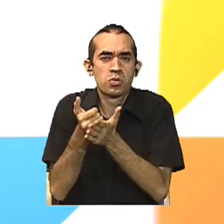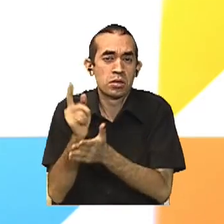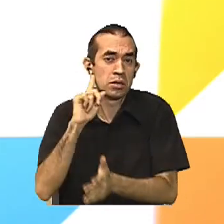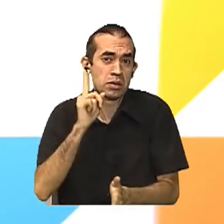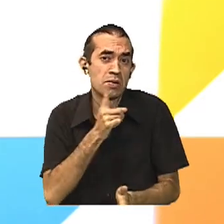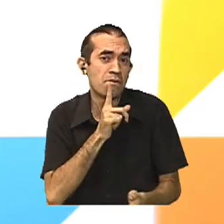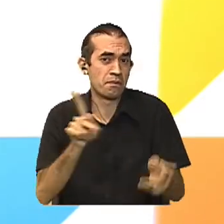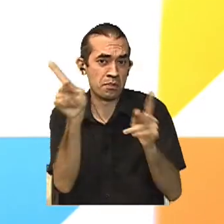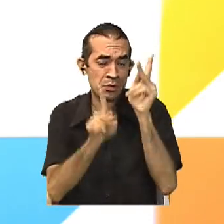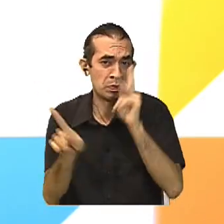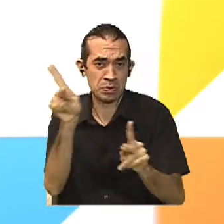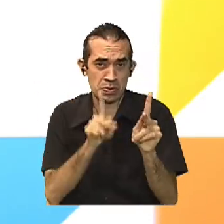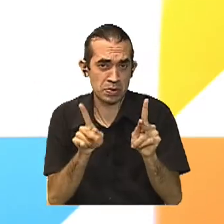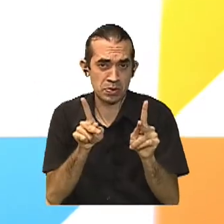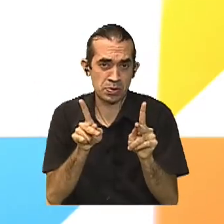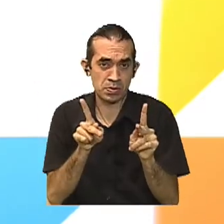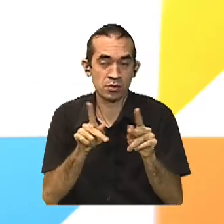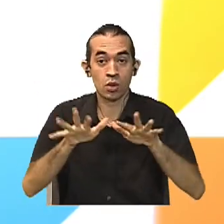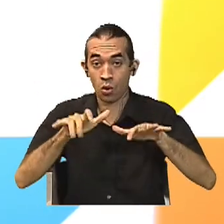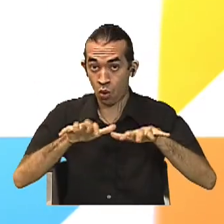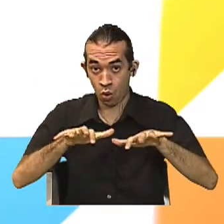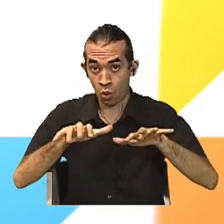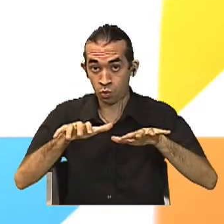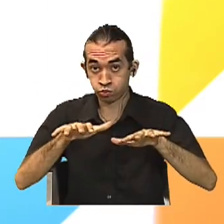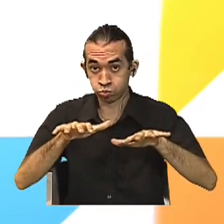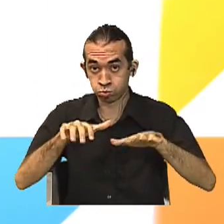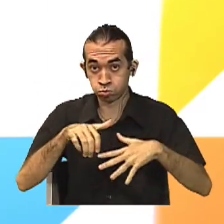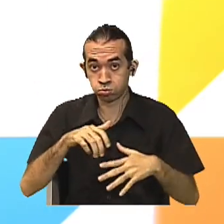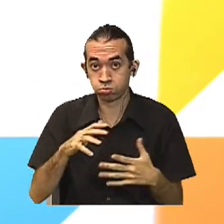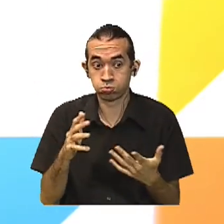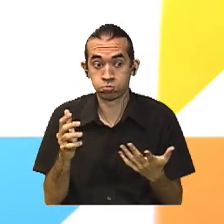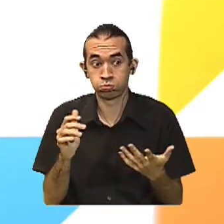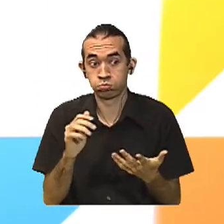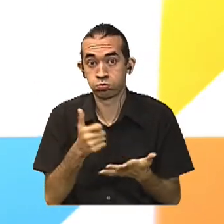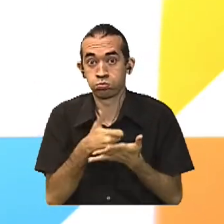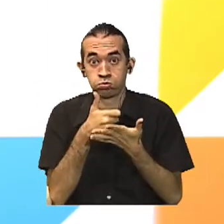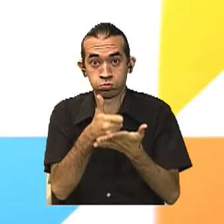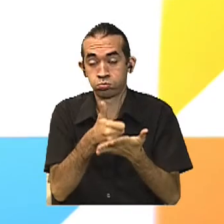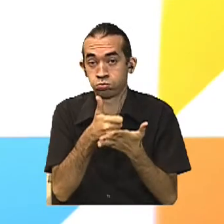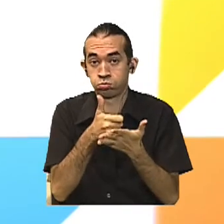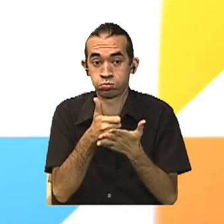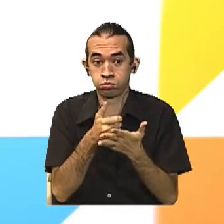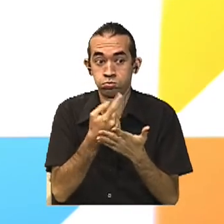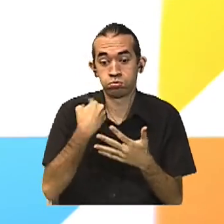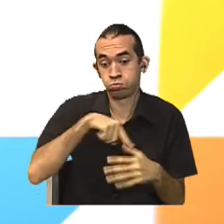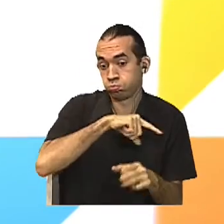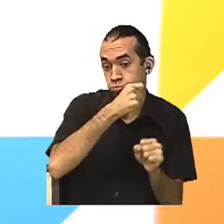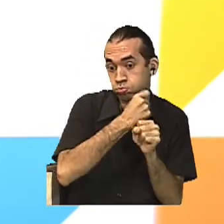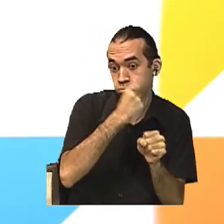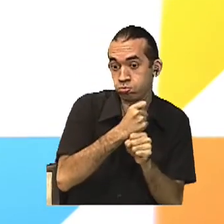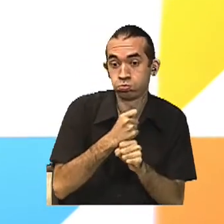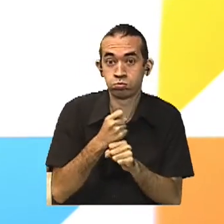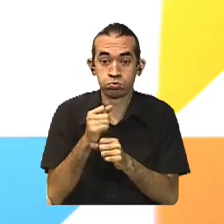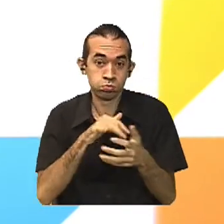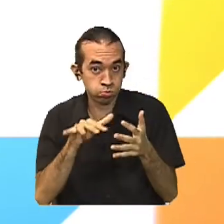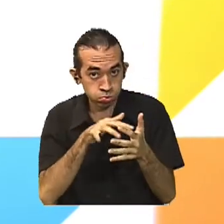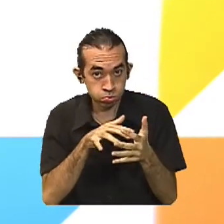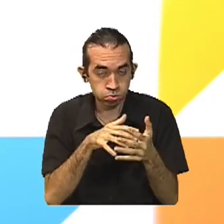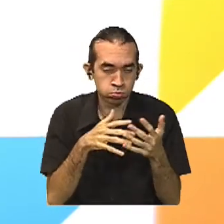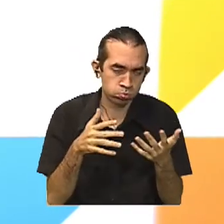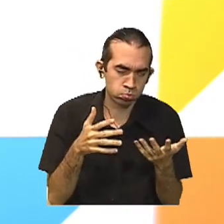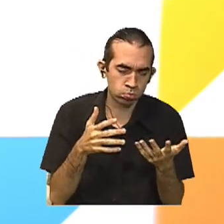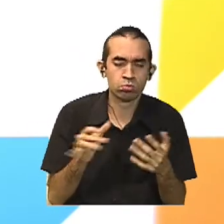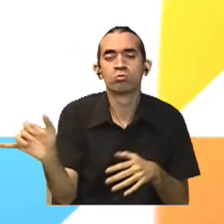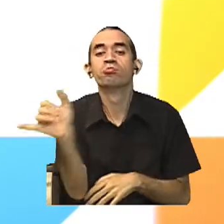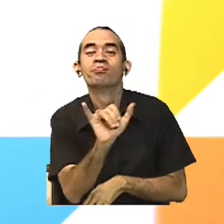people? Computers not only help us to work or to study, okay?